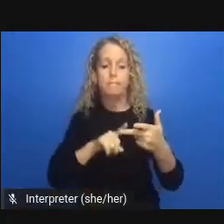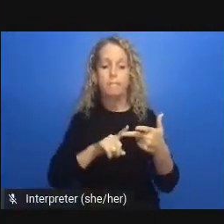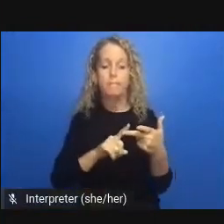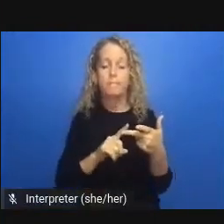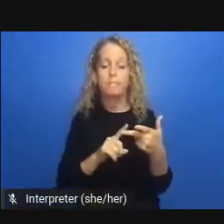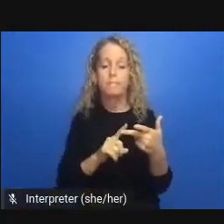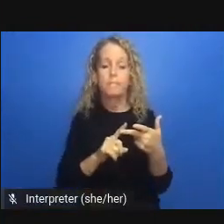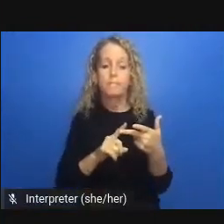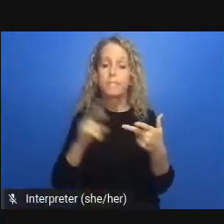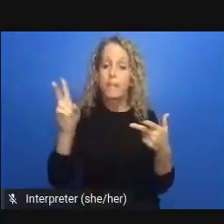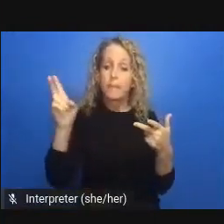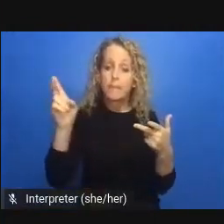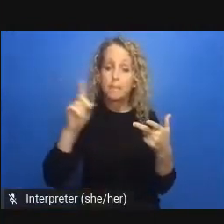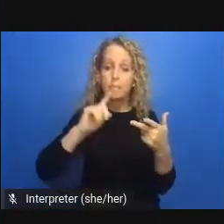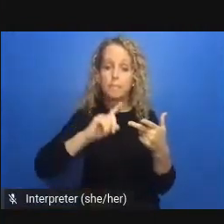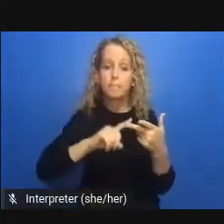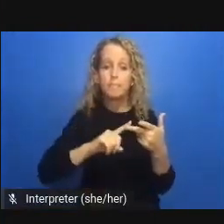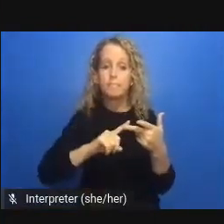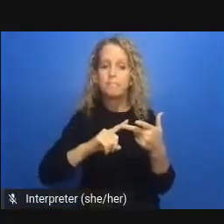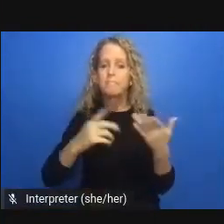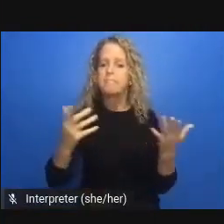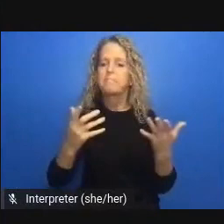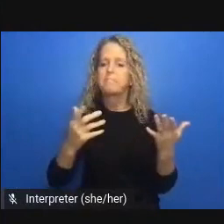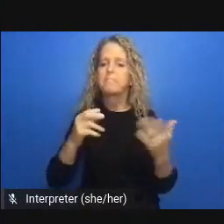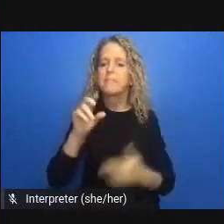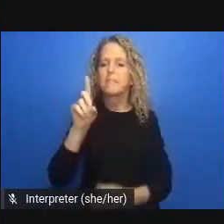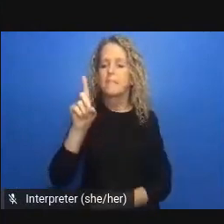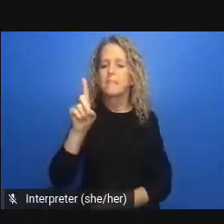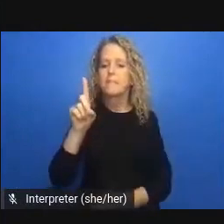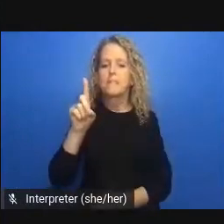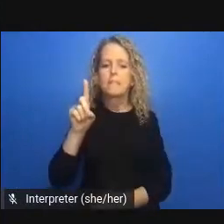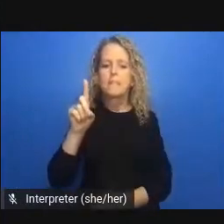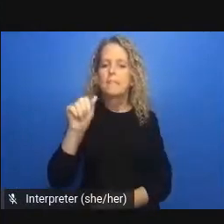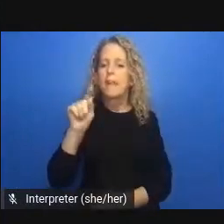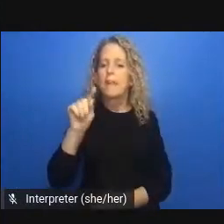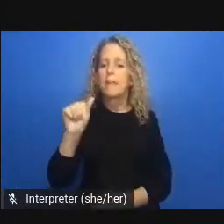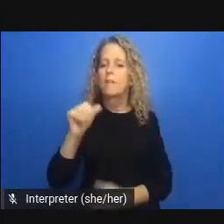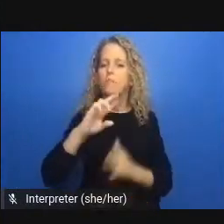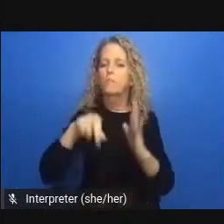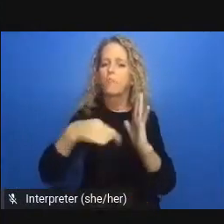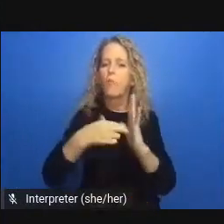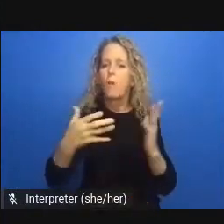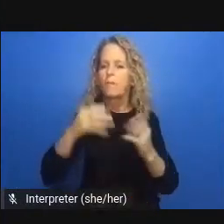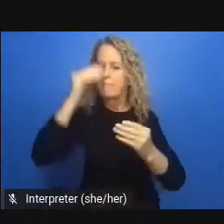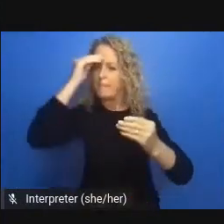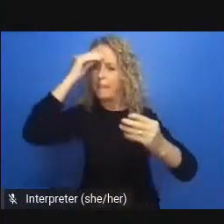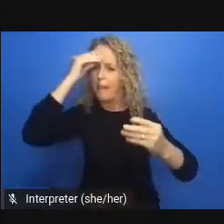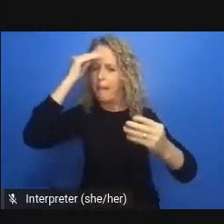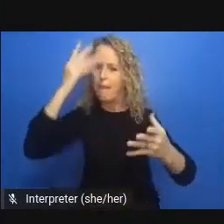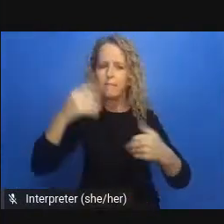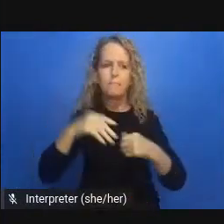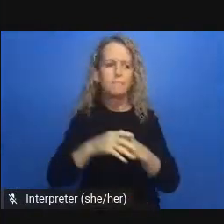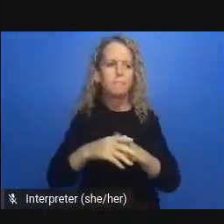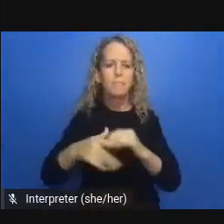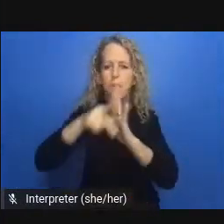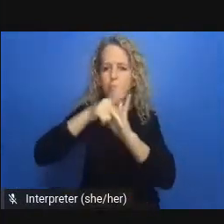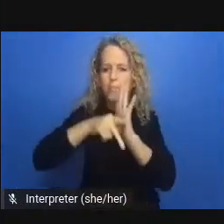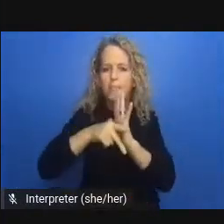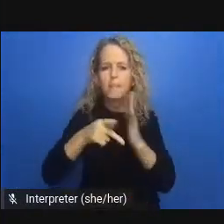was the role of data, and particularly access to data and policies surrounding access to data,